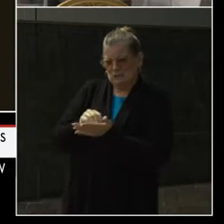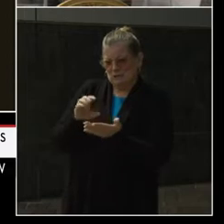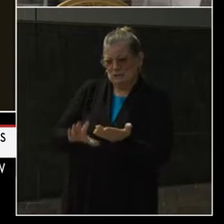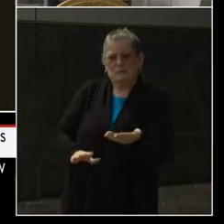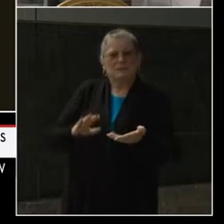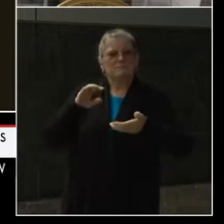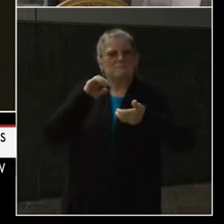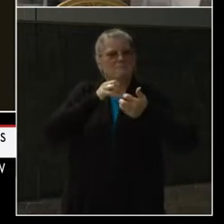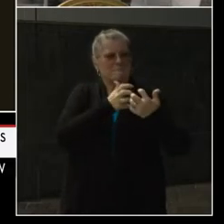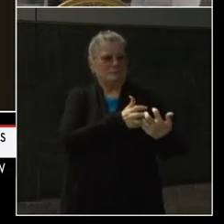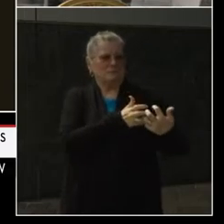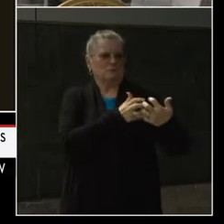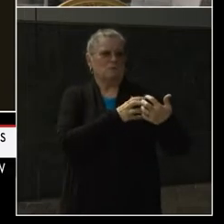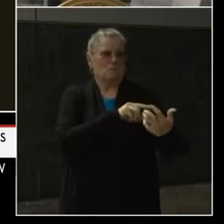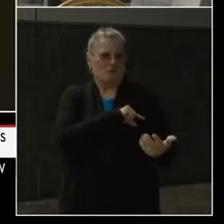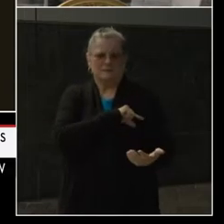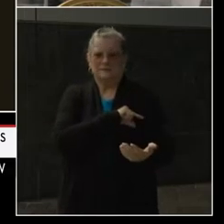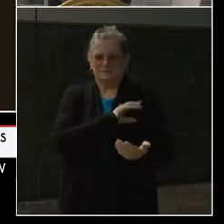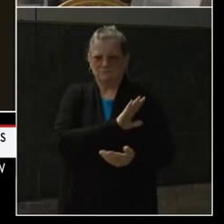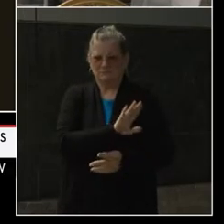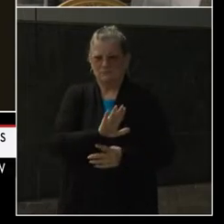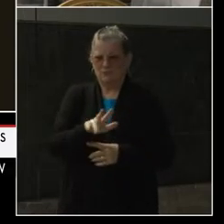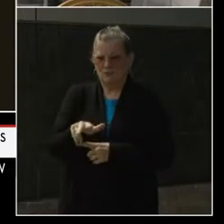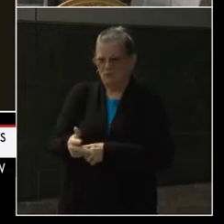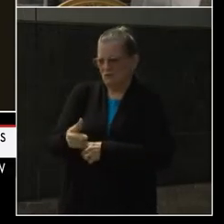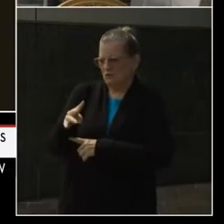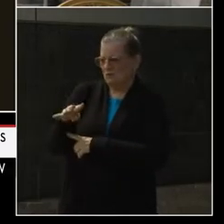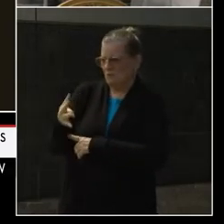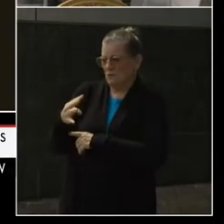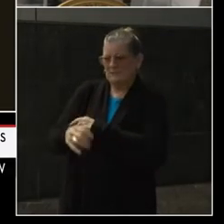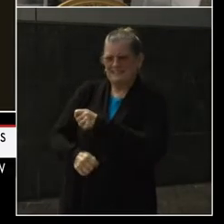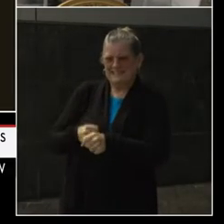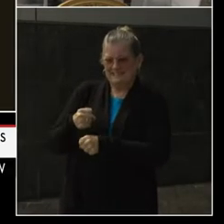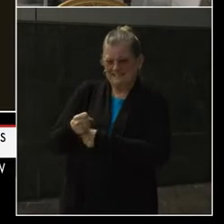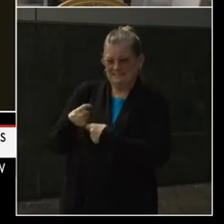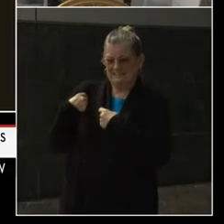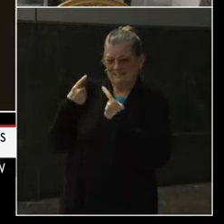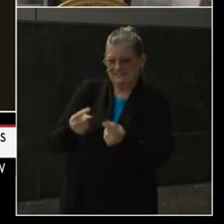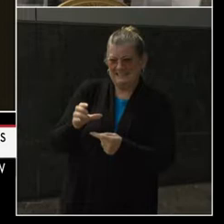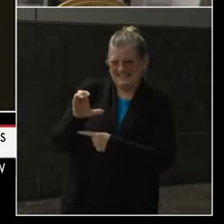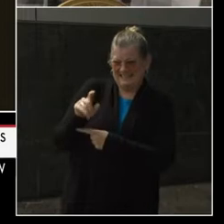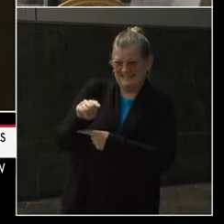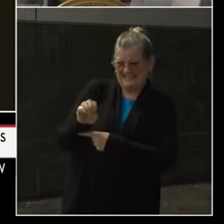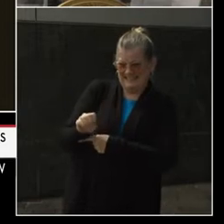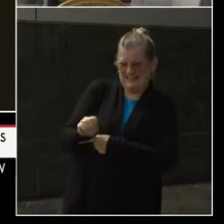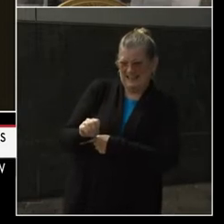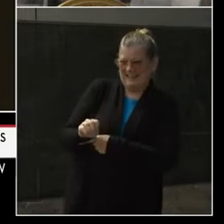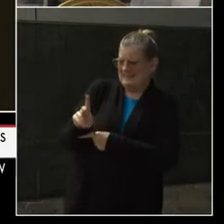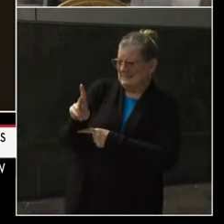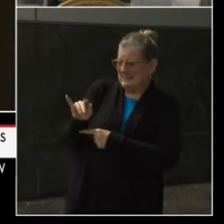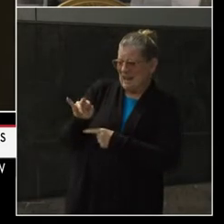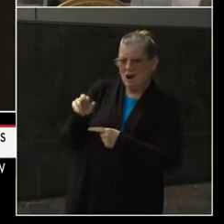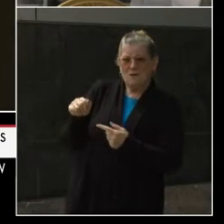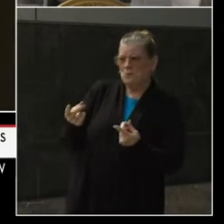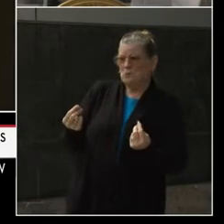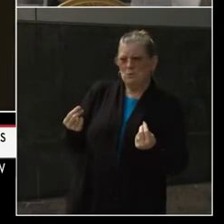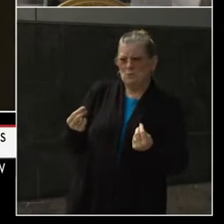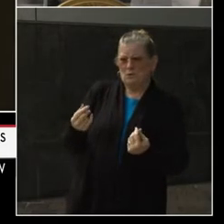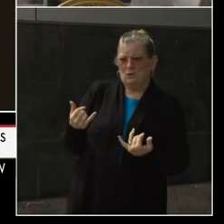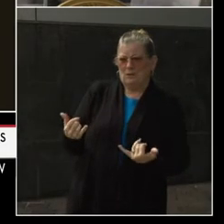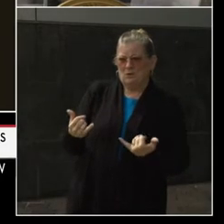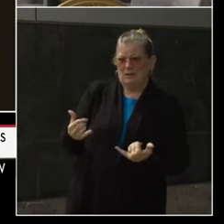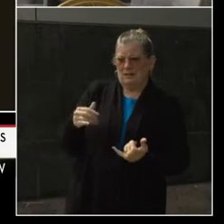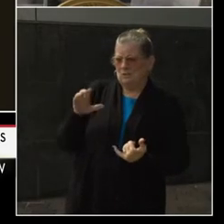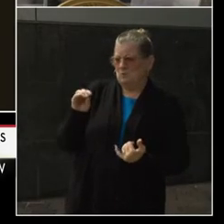been academically prepared. Kiara through Coolidge at DCPS and other students throughout the district. These students will participate in their